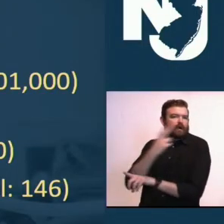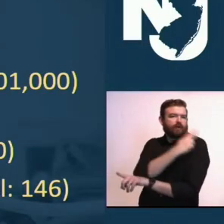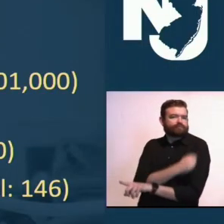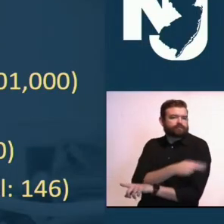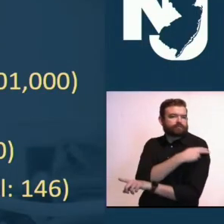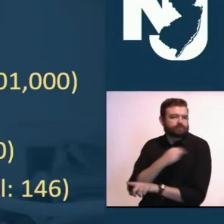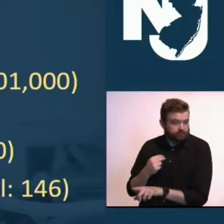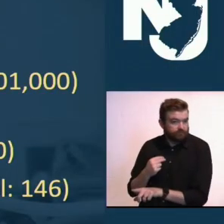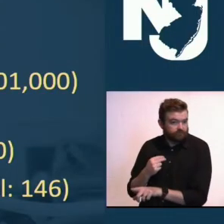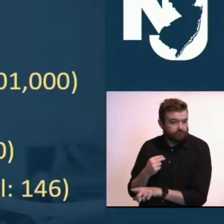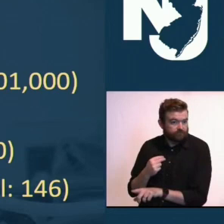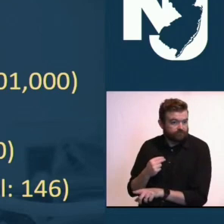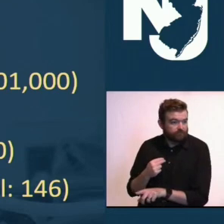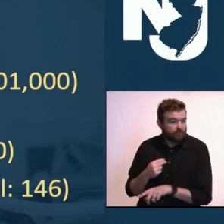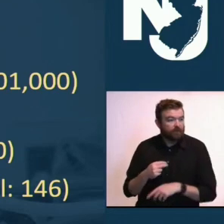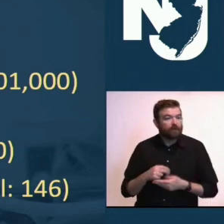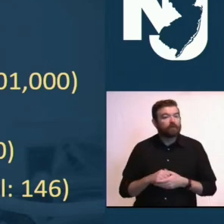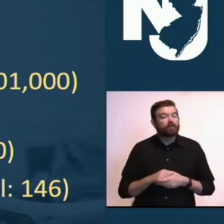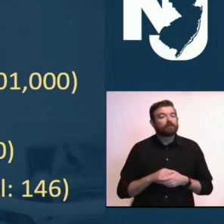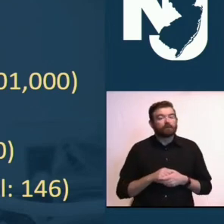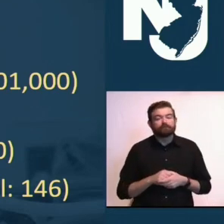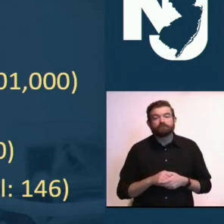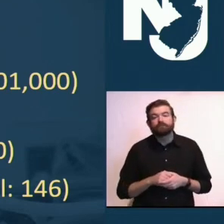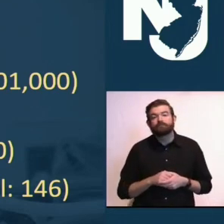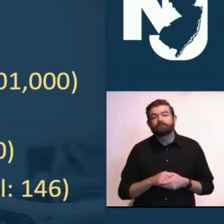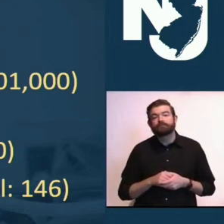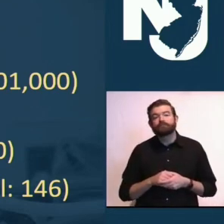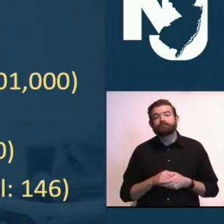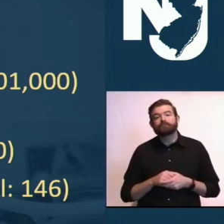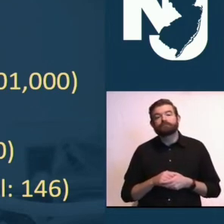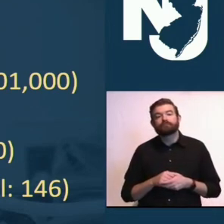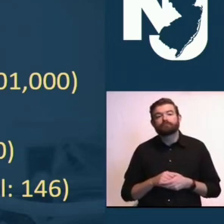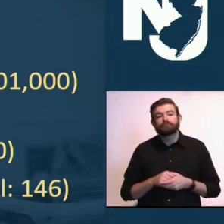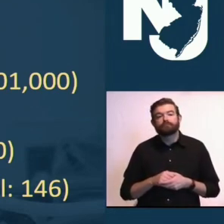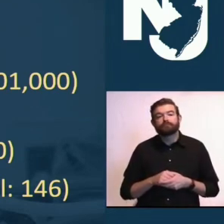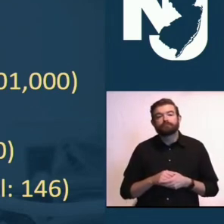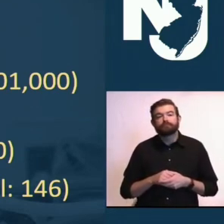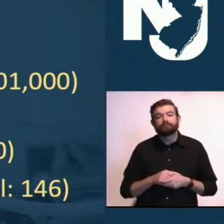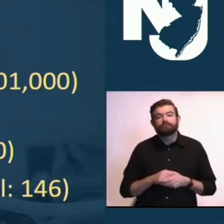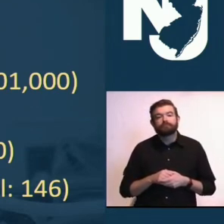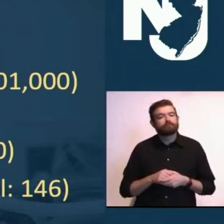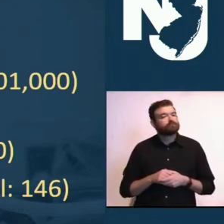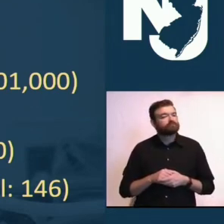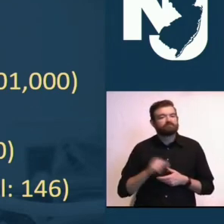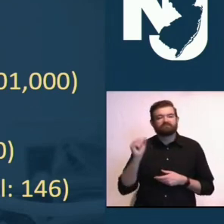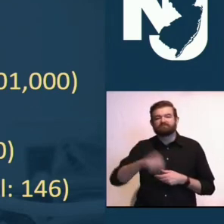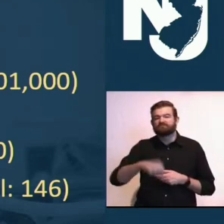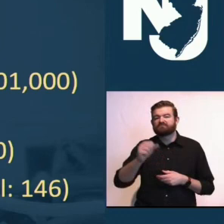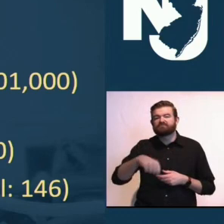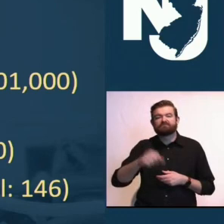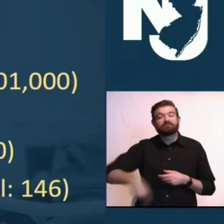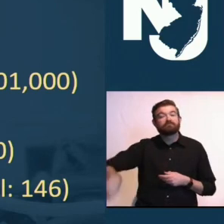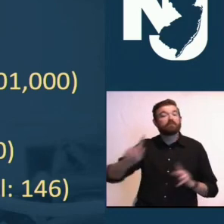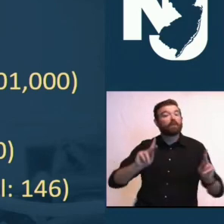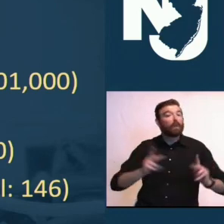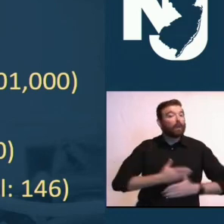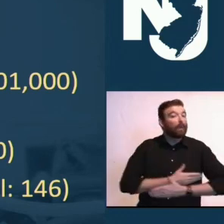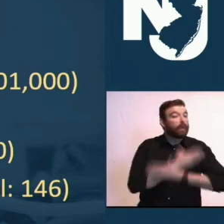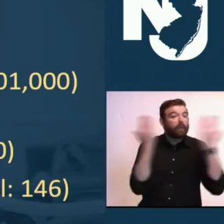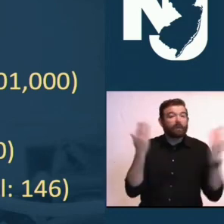disease service is a COVID-related one. The unvaccinated would still account for more than 92% of the week's